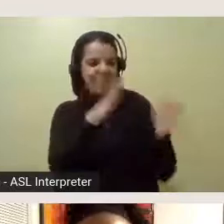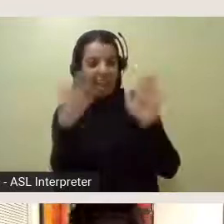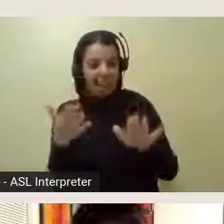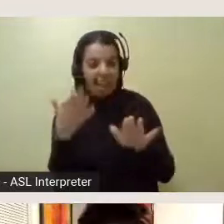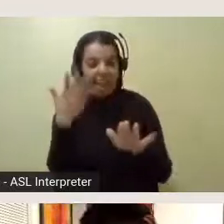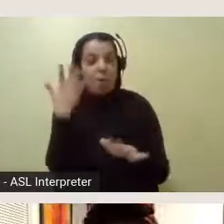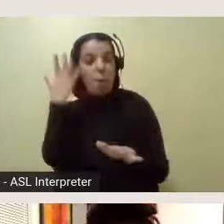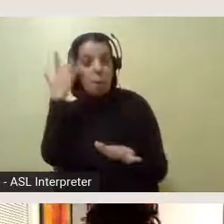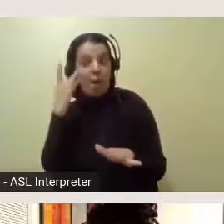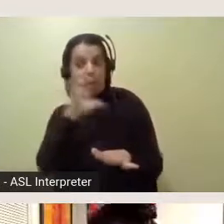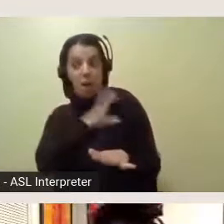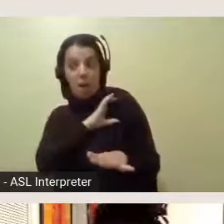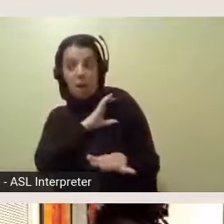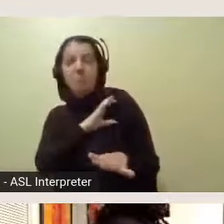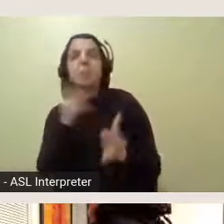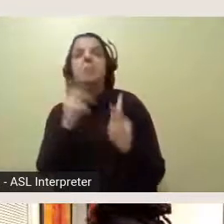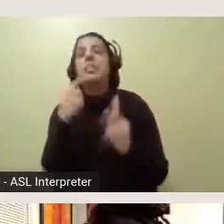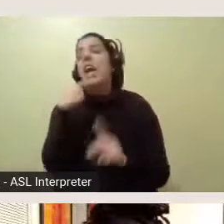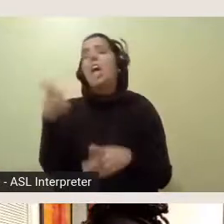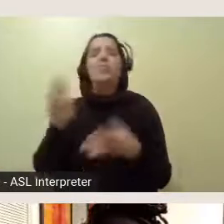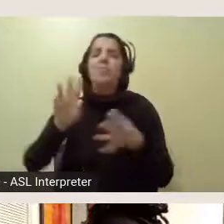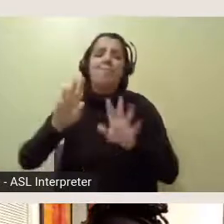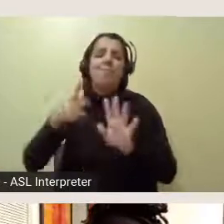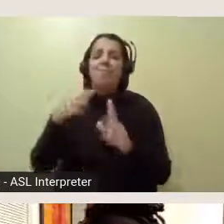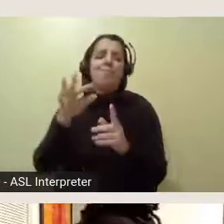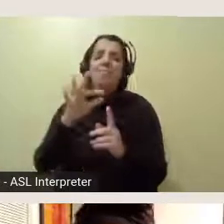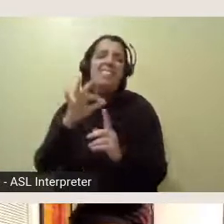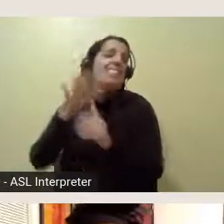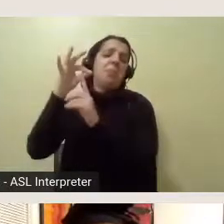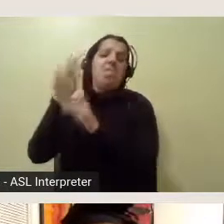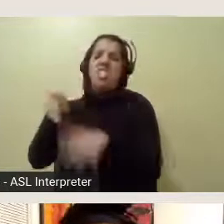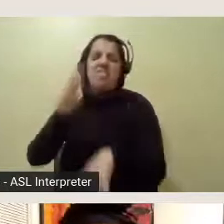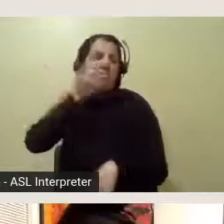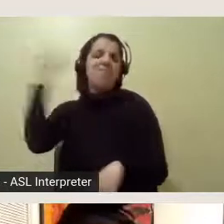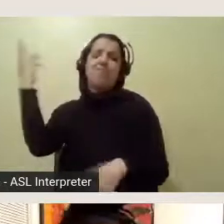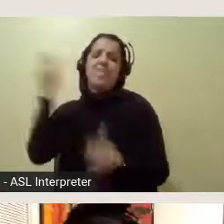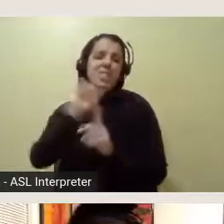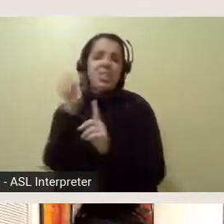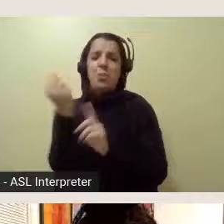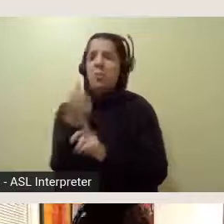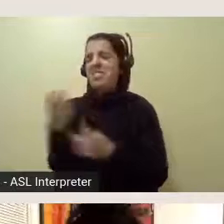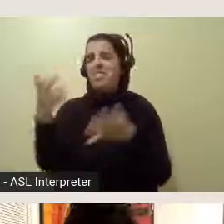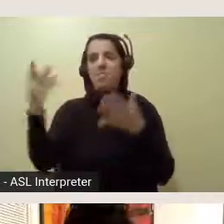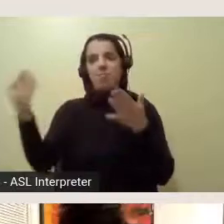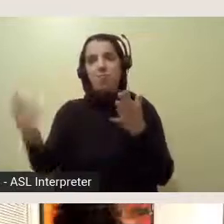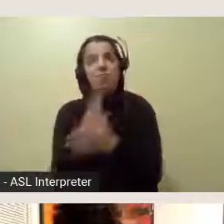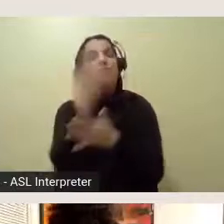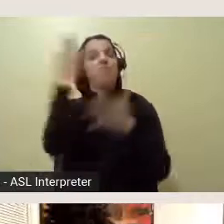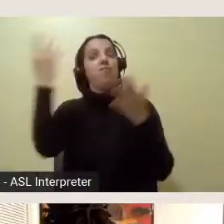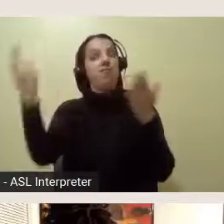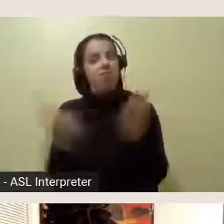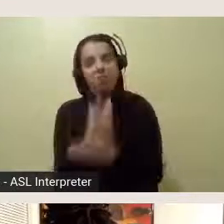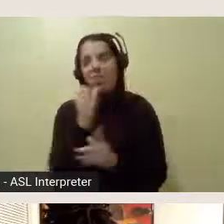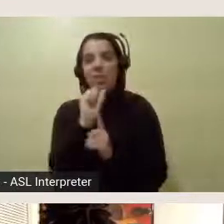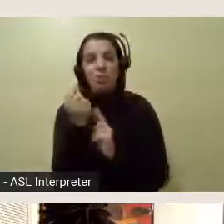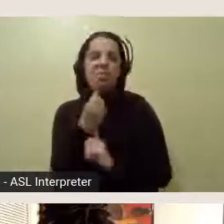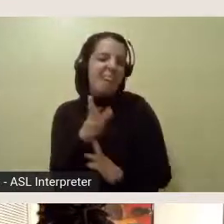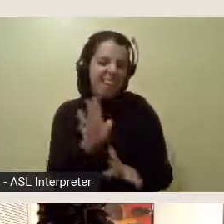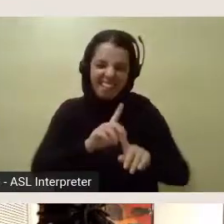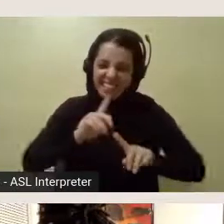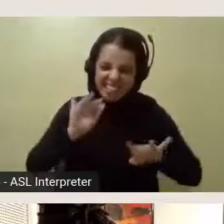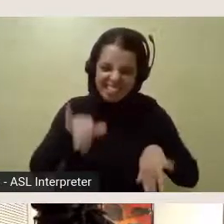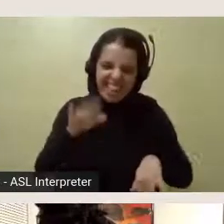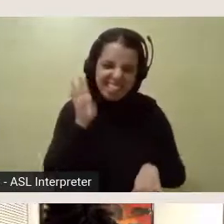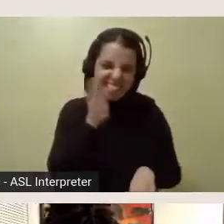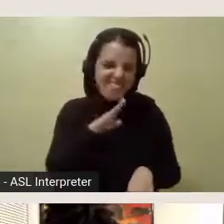it's an exception. You know, that this is an exceptional case. This is a once in a blue moon, when it's not. They are